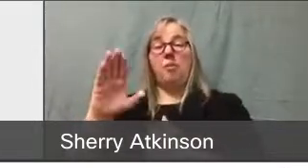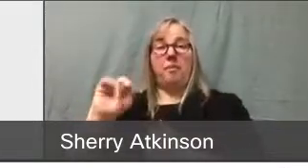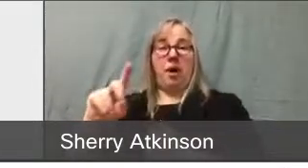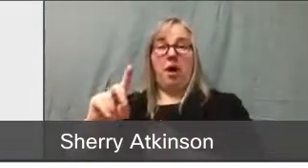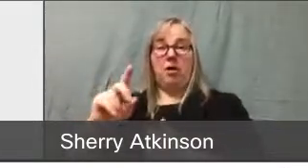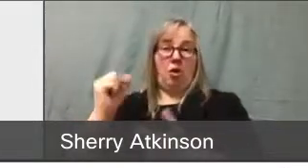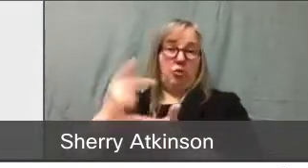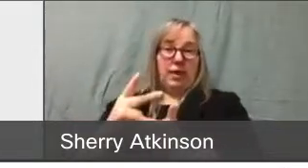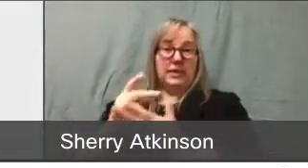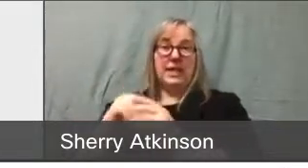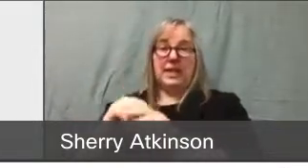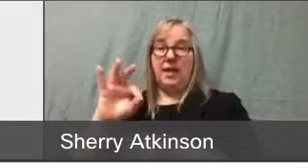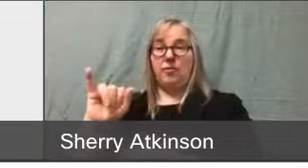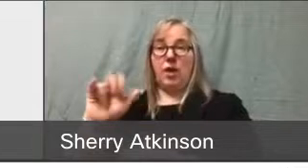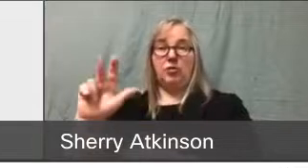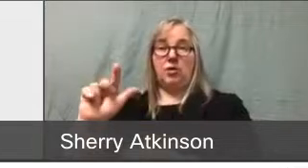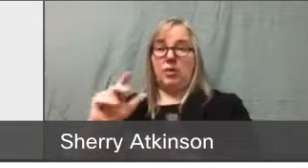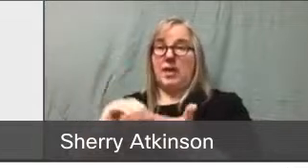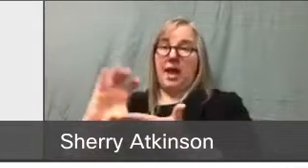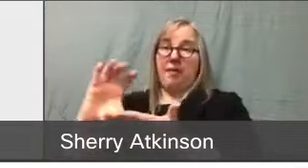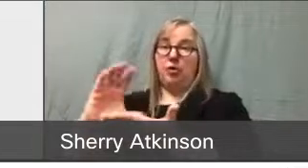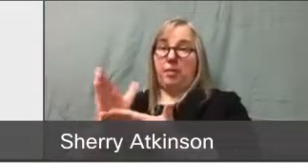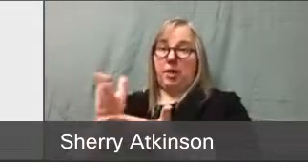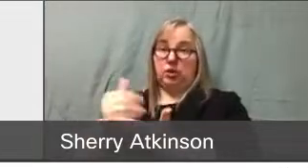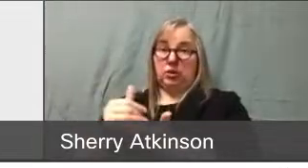capital budget. So the third